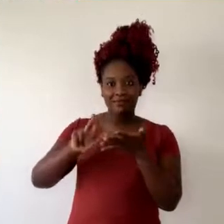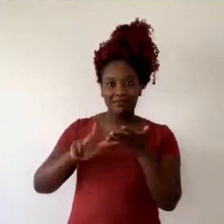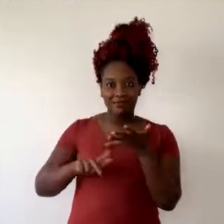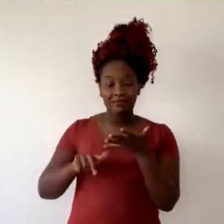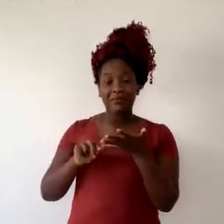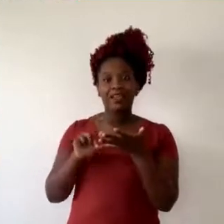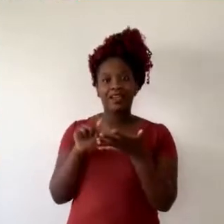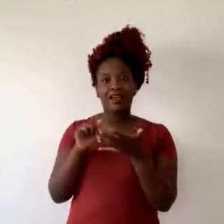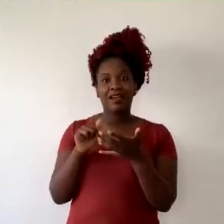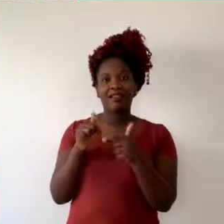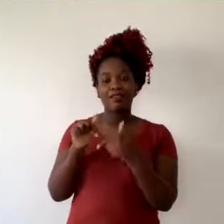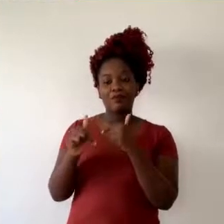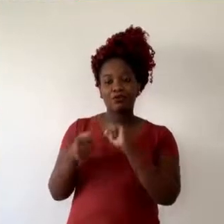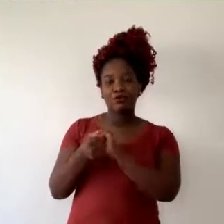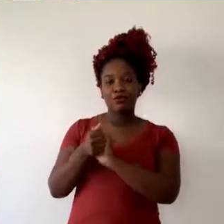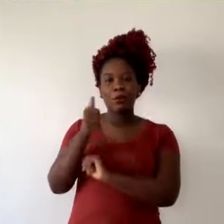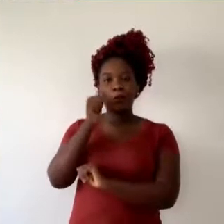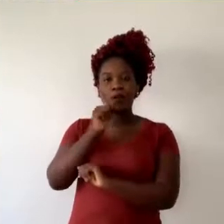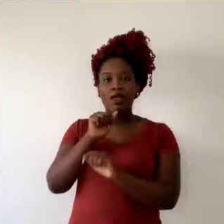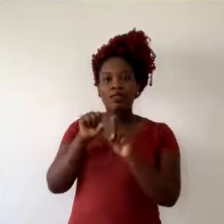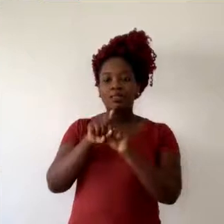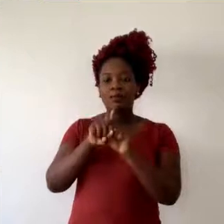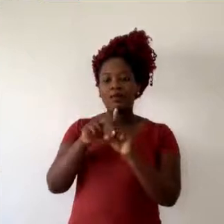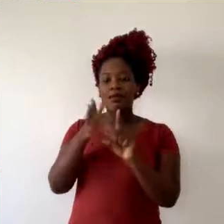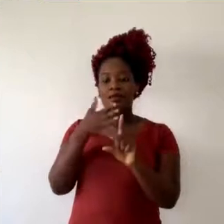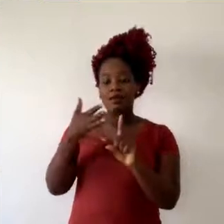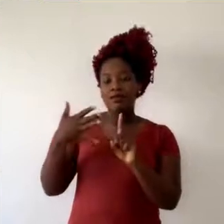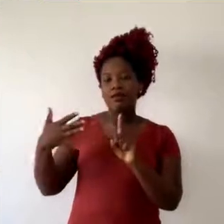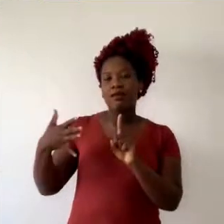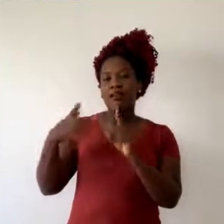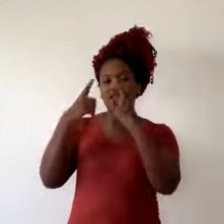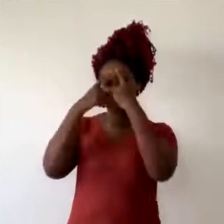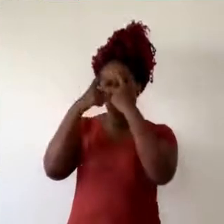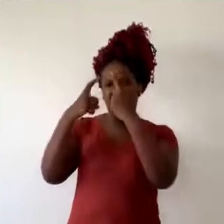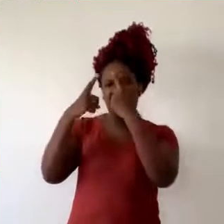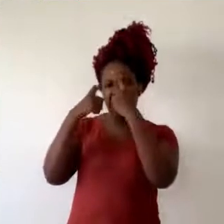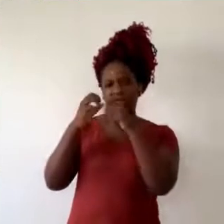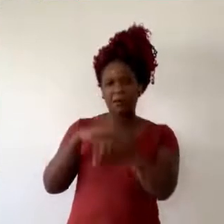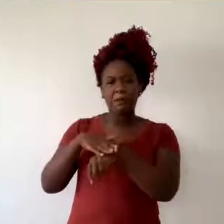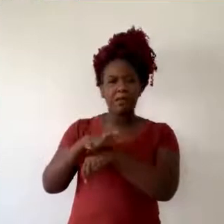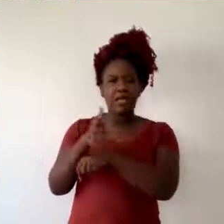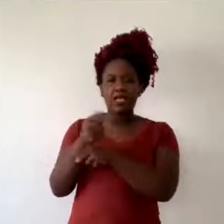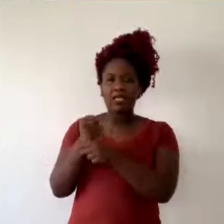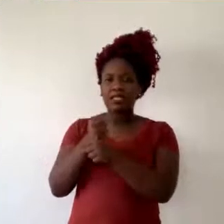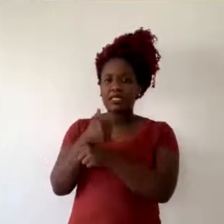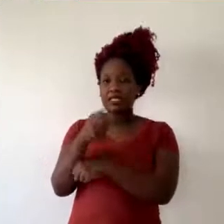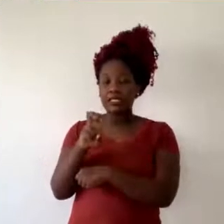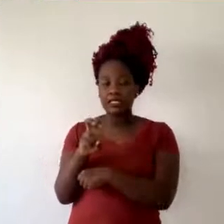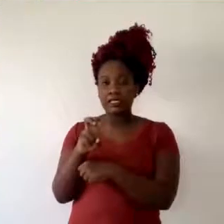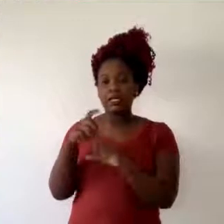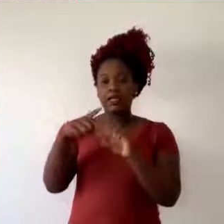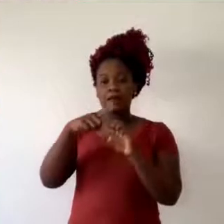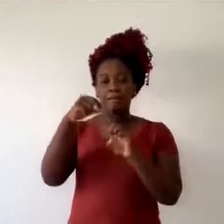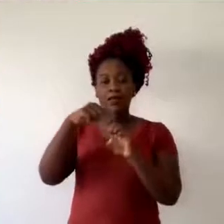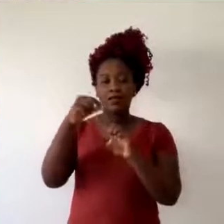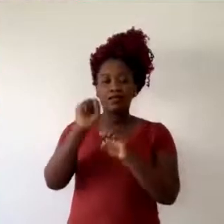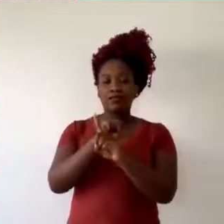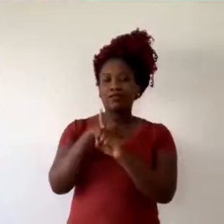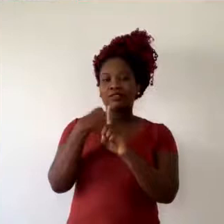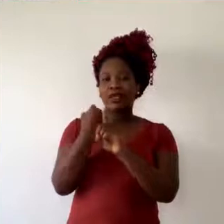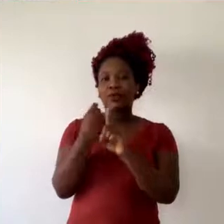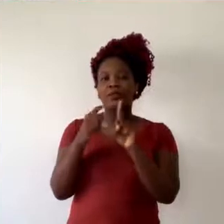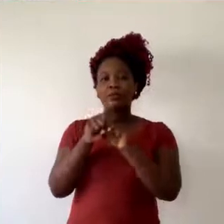an LGBTQIA plus victim of violence over 15 years, and she is an